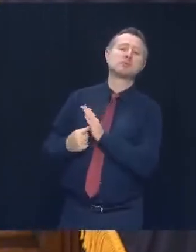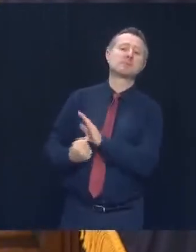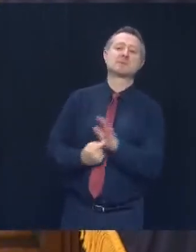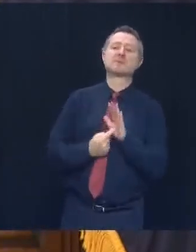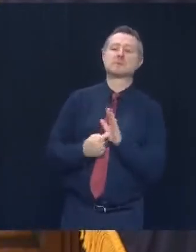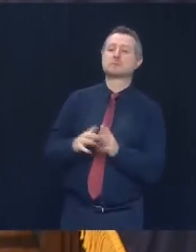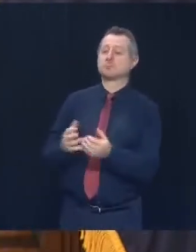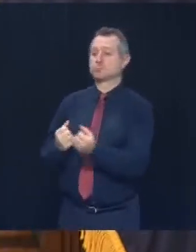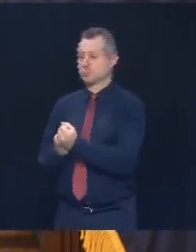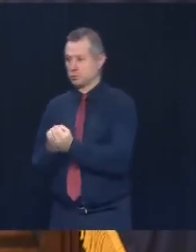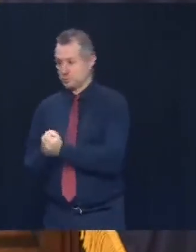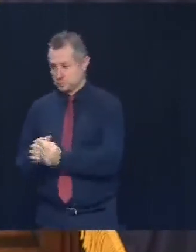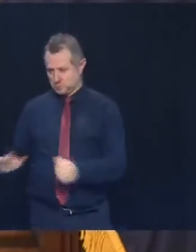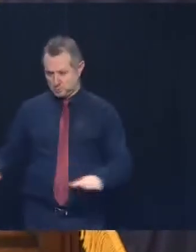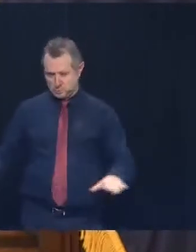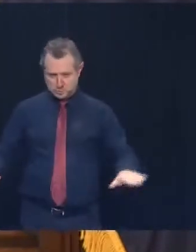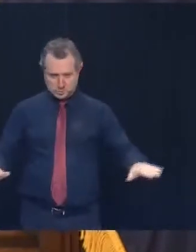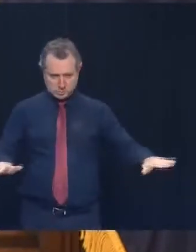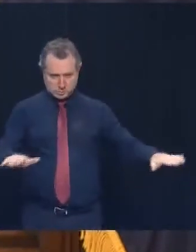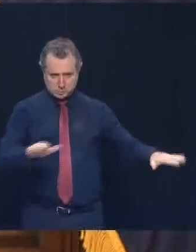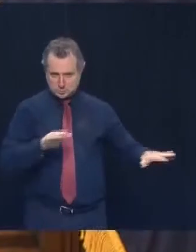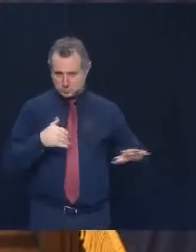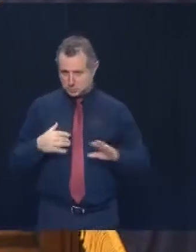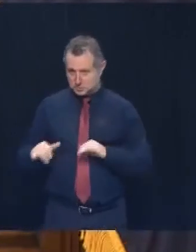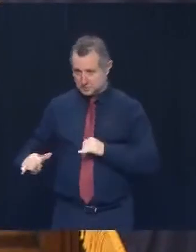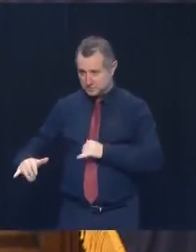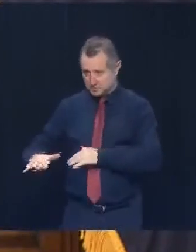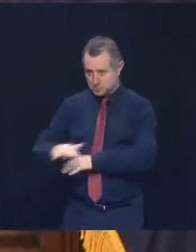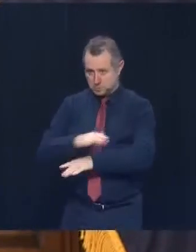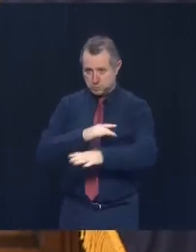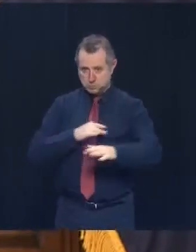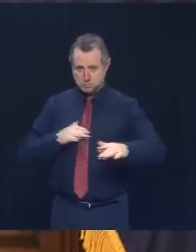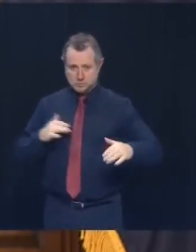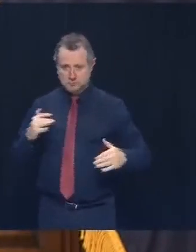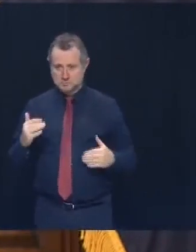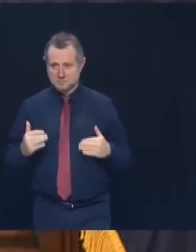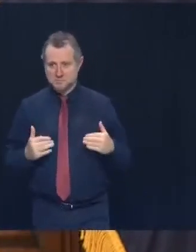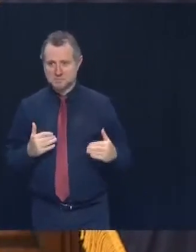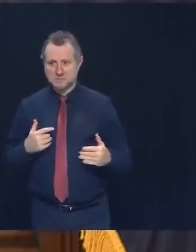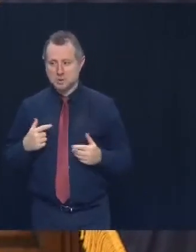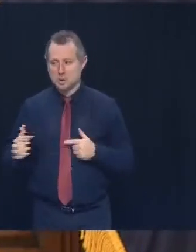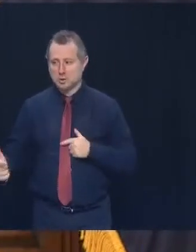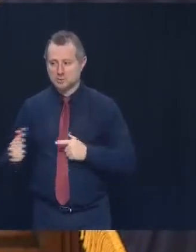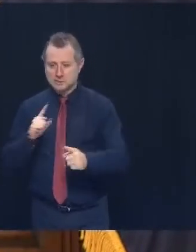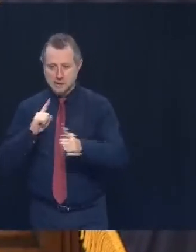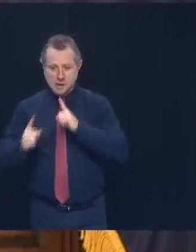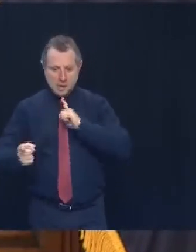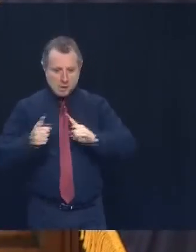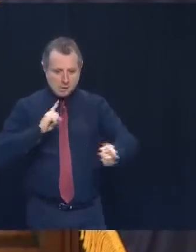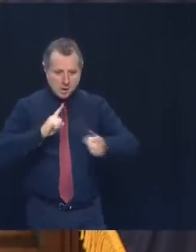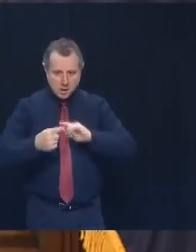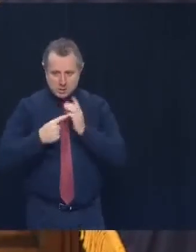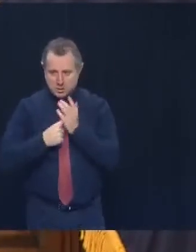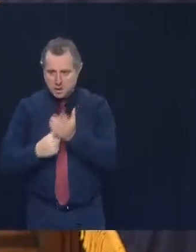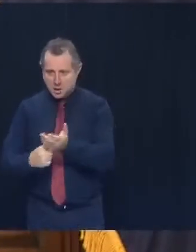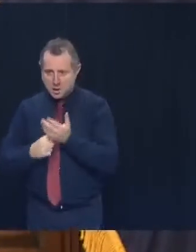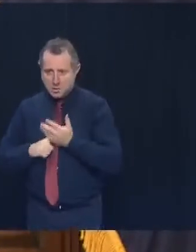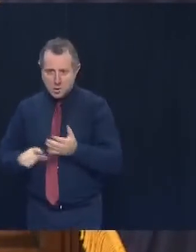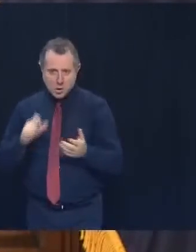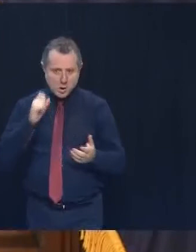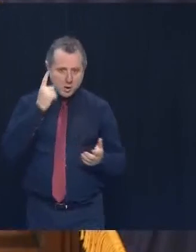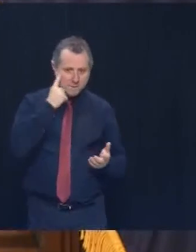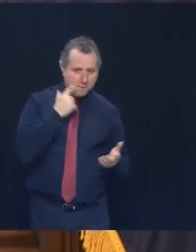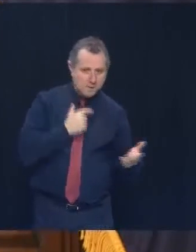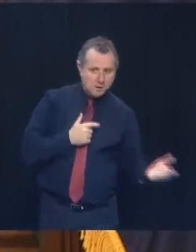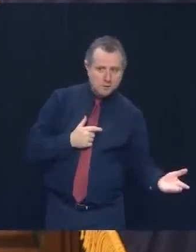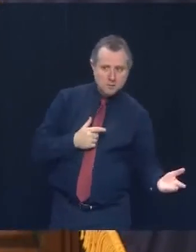It is a mutual process and dialogue between government and